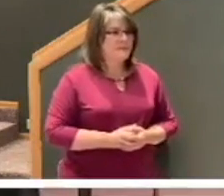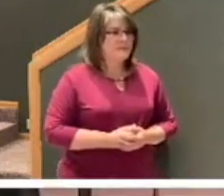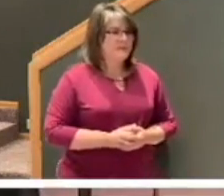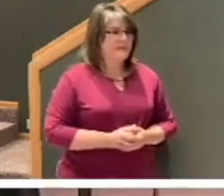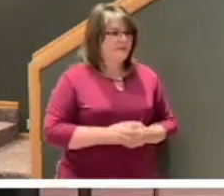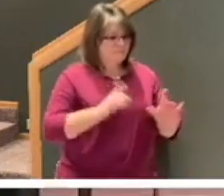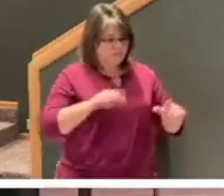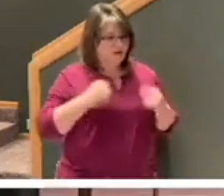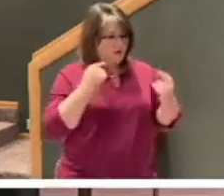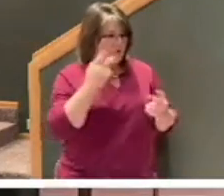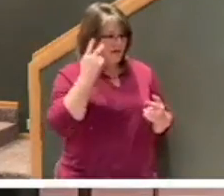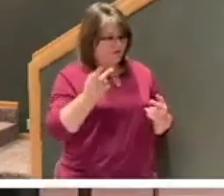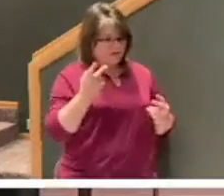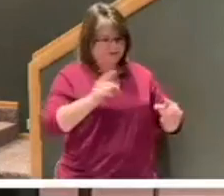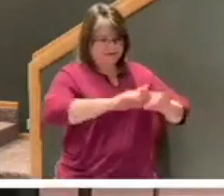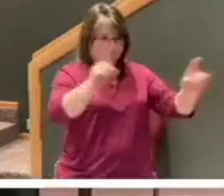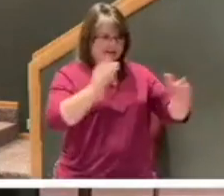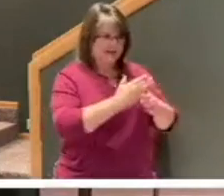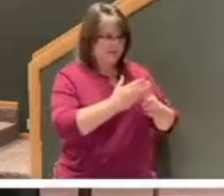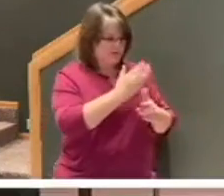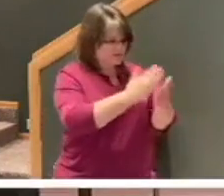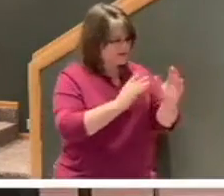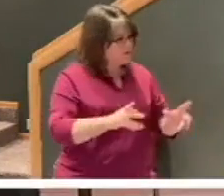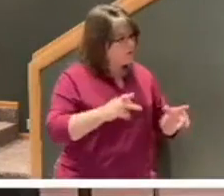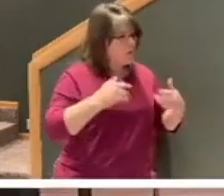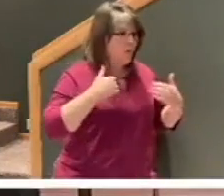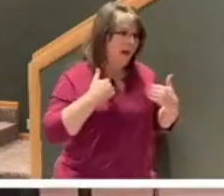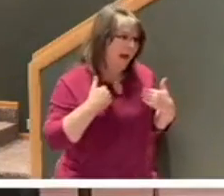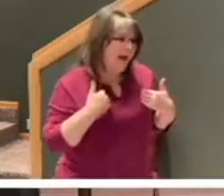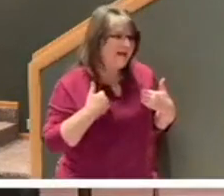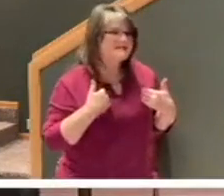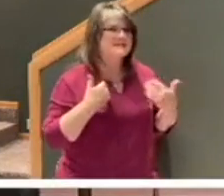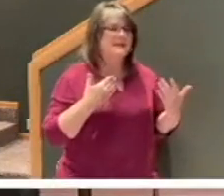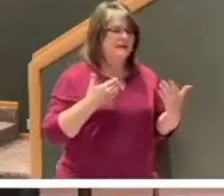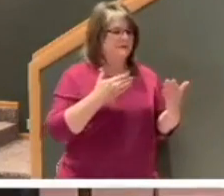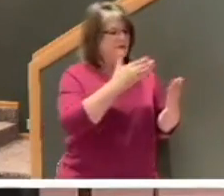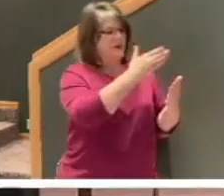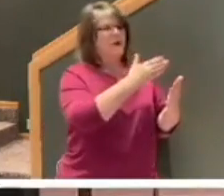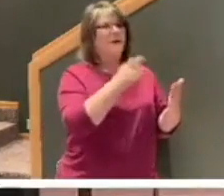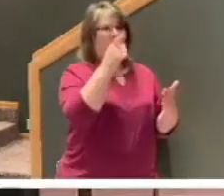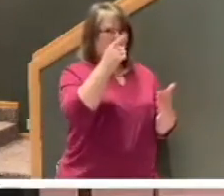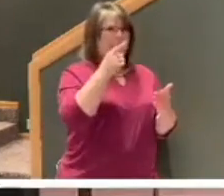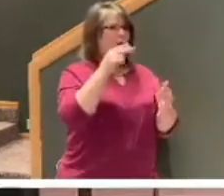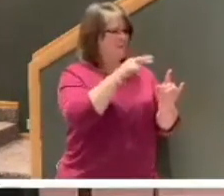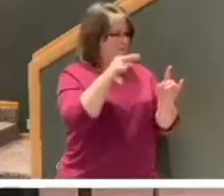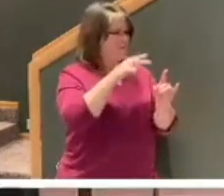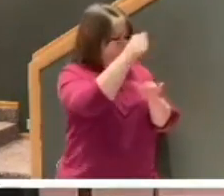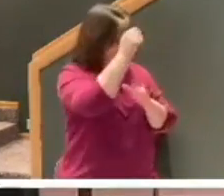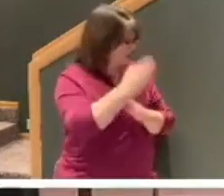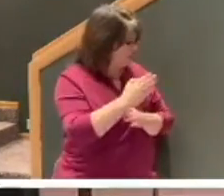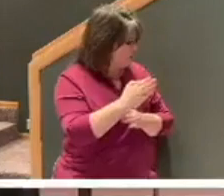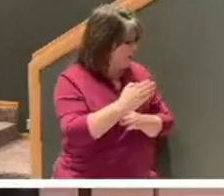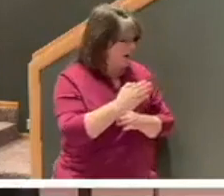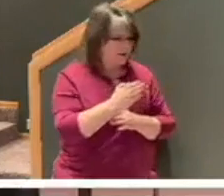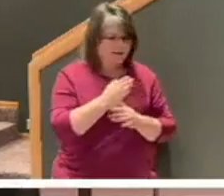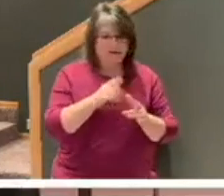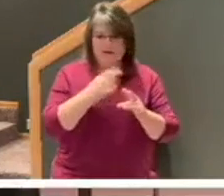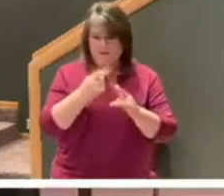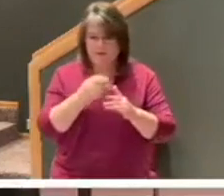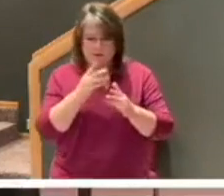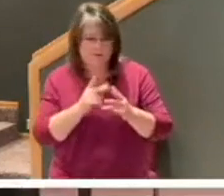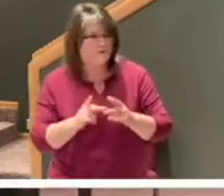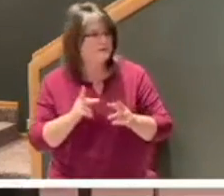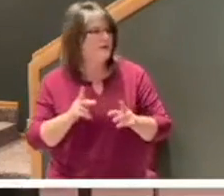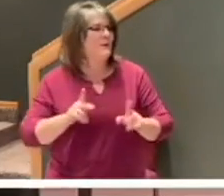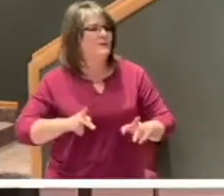Have you ever seen the difference between someone who has this sectioned off view of God versus somebody who does have rivers